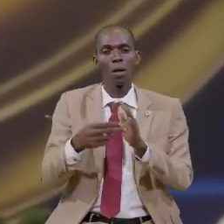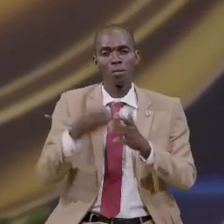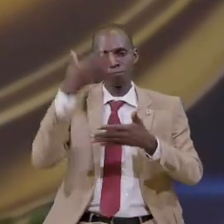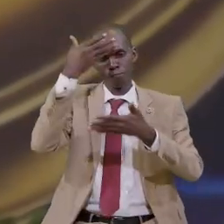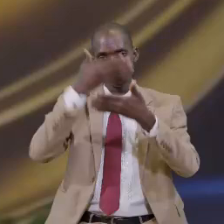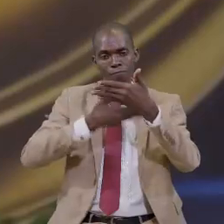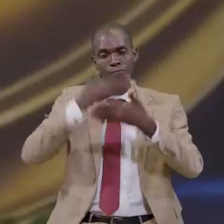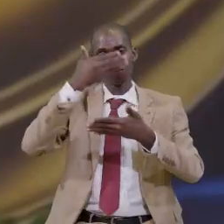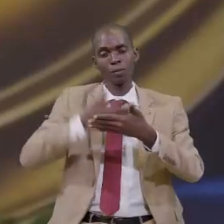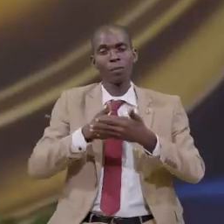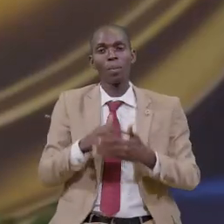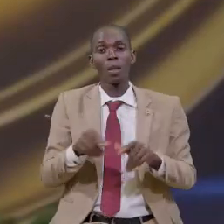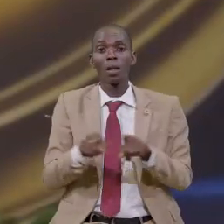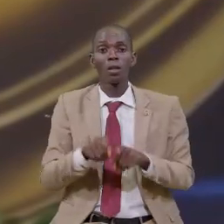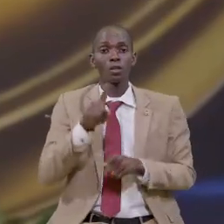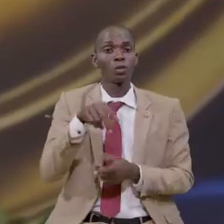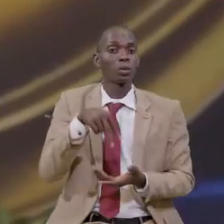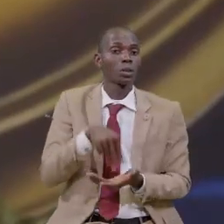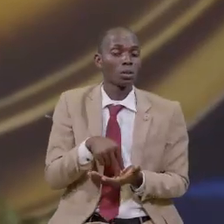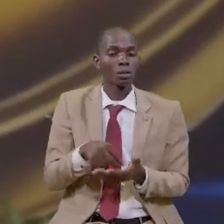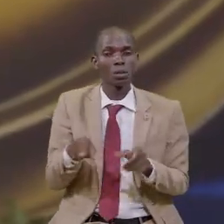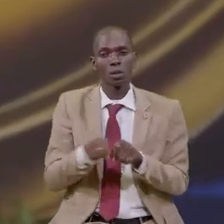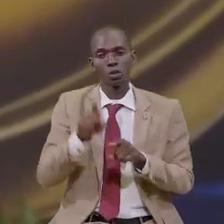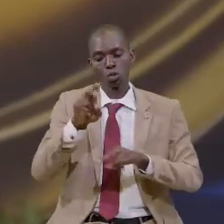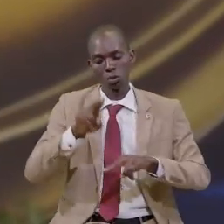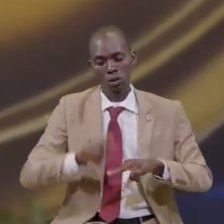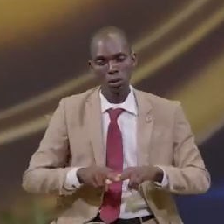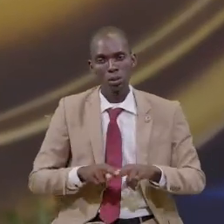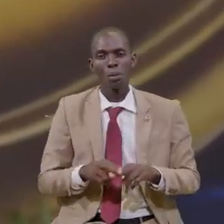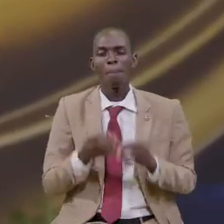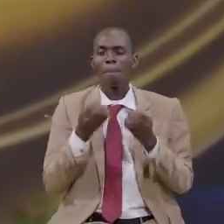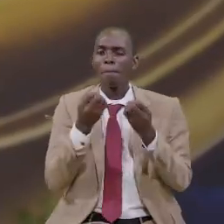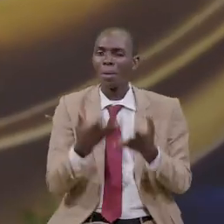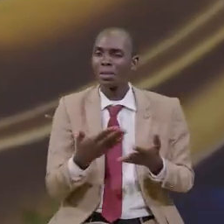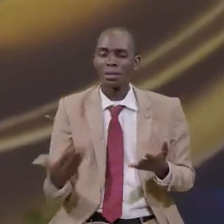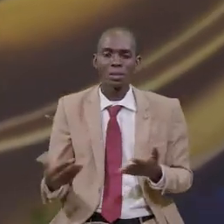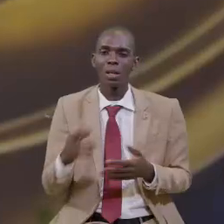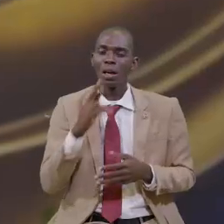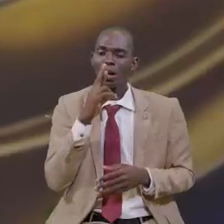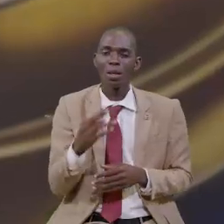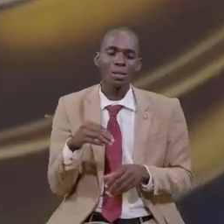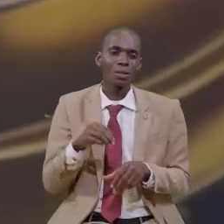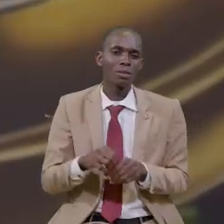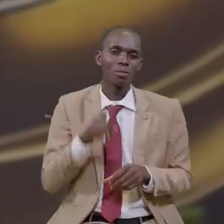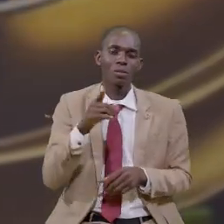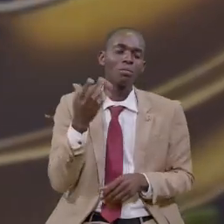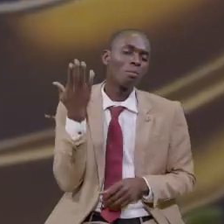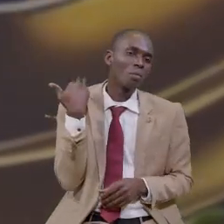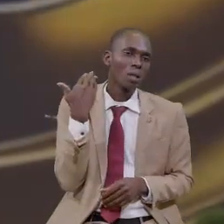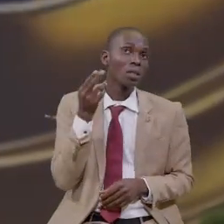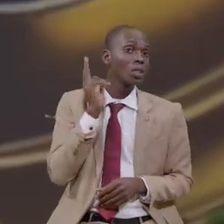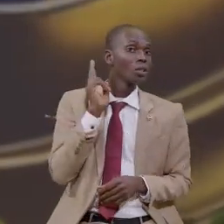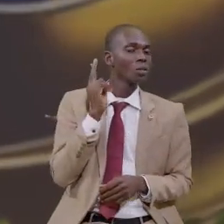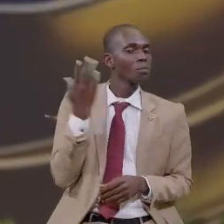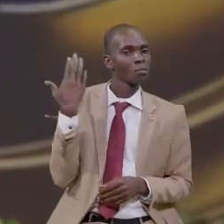stand, as you sit, a lot of things behind you, history behind you. But it says,